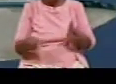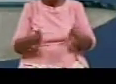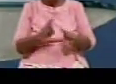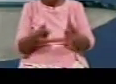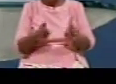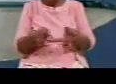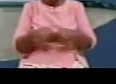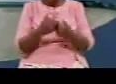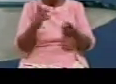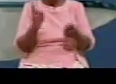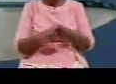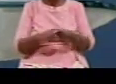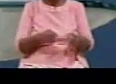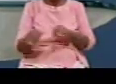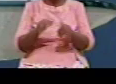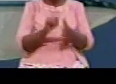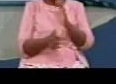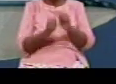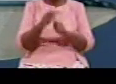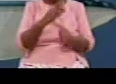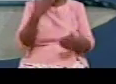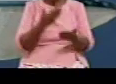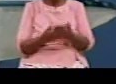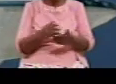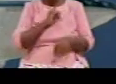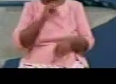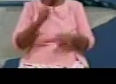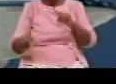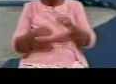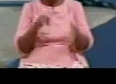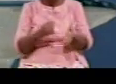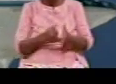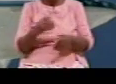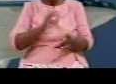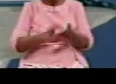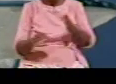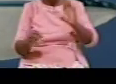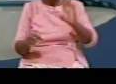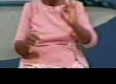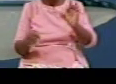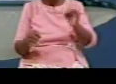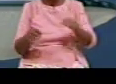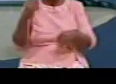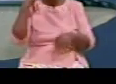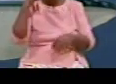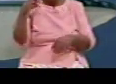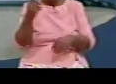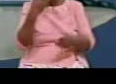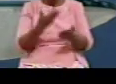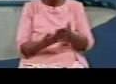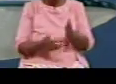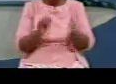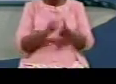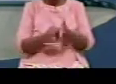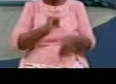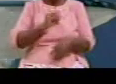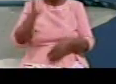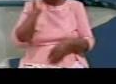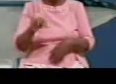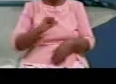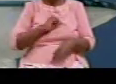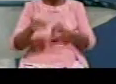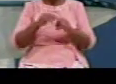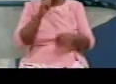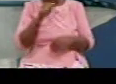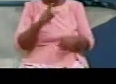Verse 19, it says, for the good that I would, I do not, and the evil that I would not,